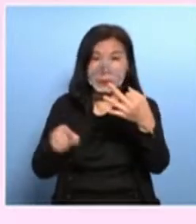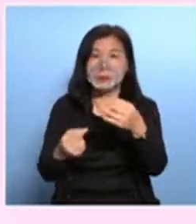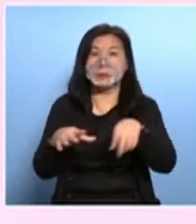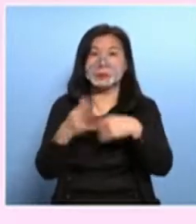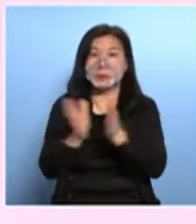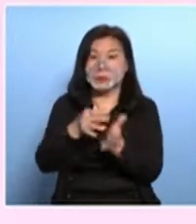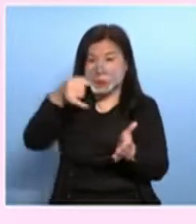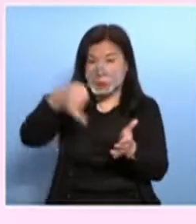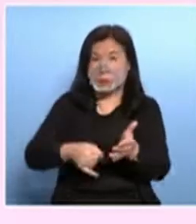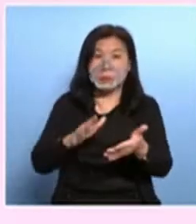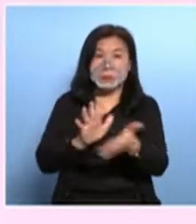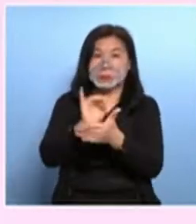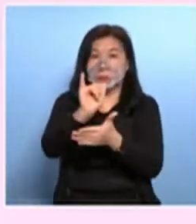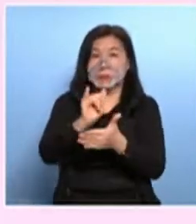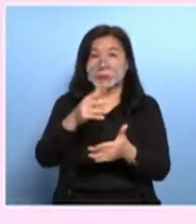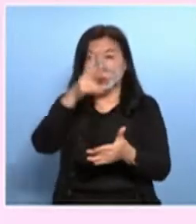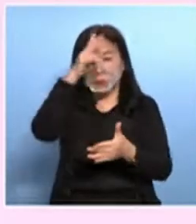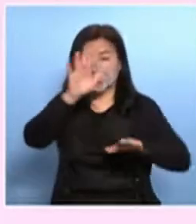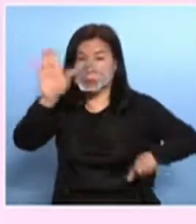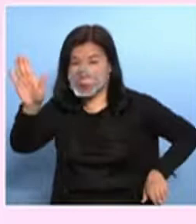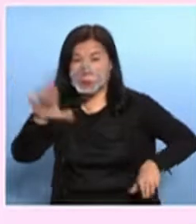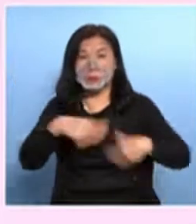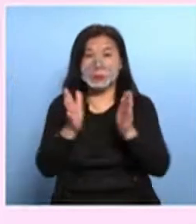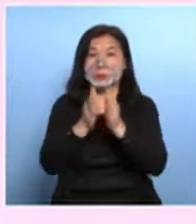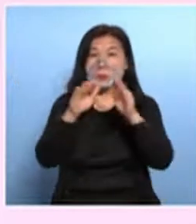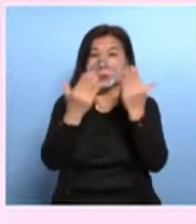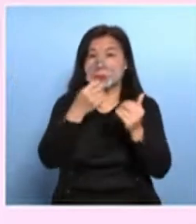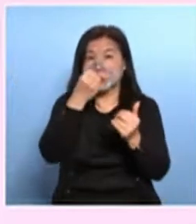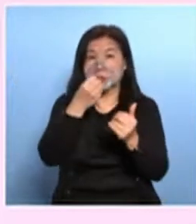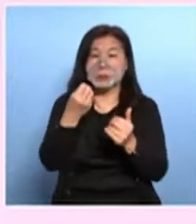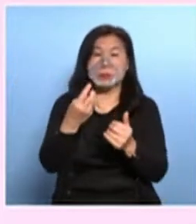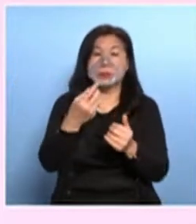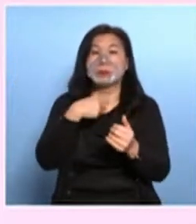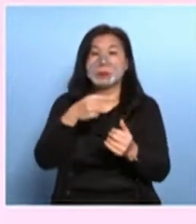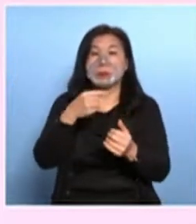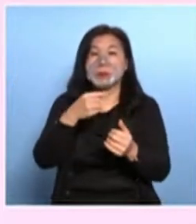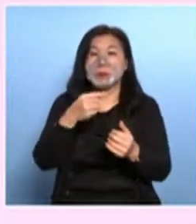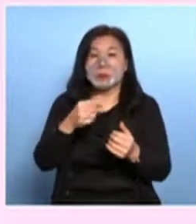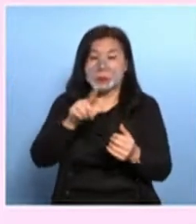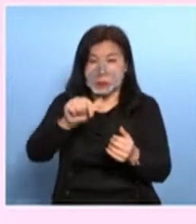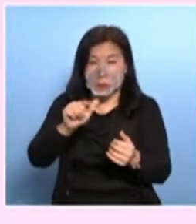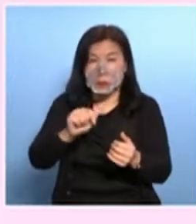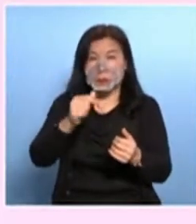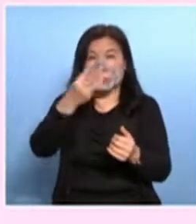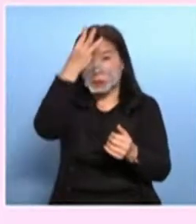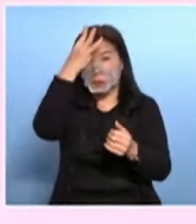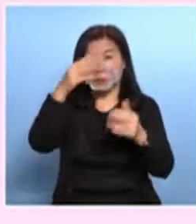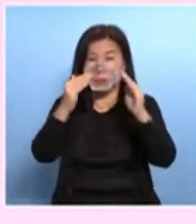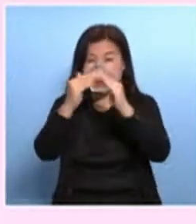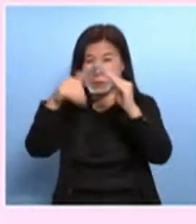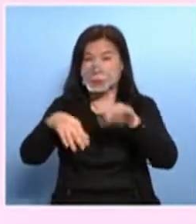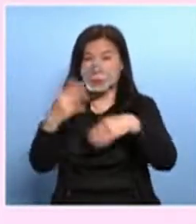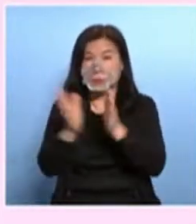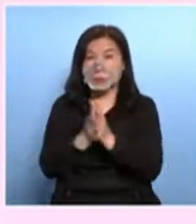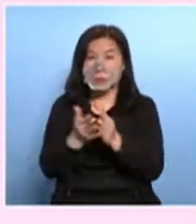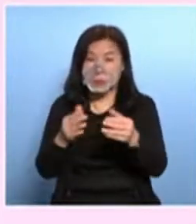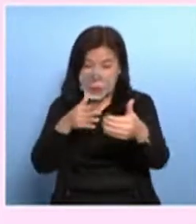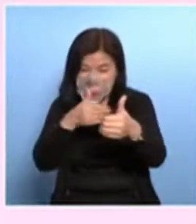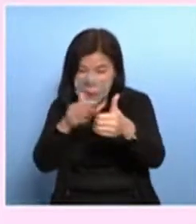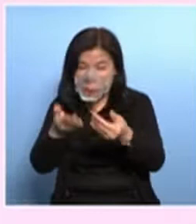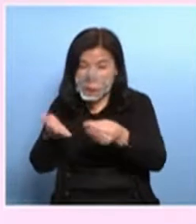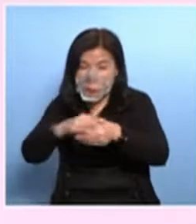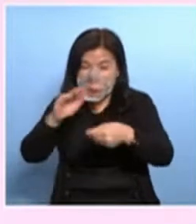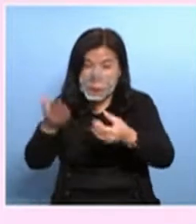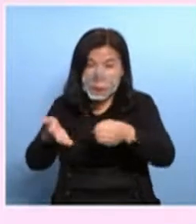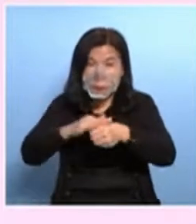$37 million over the next 6 years to provide professional training for the conservators of the LCSD and those